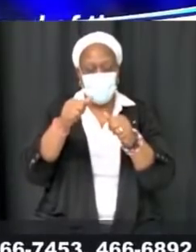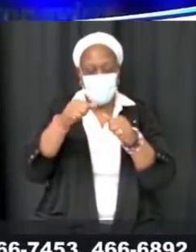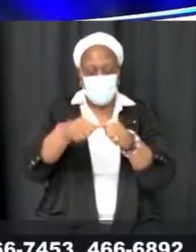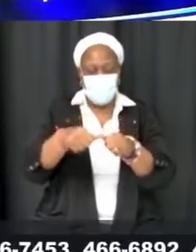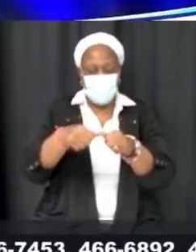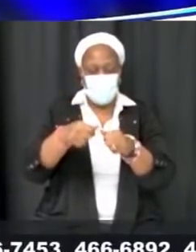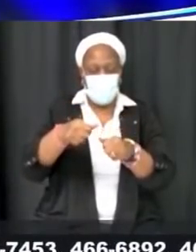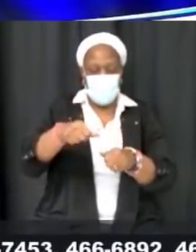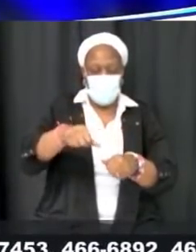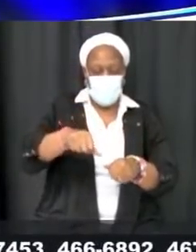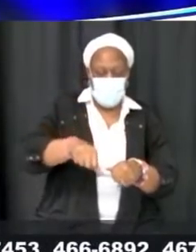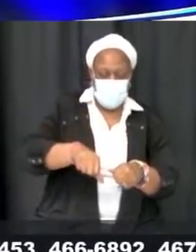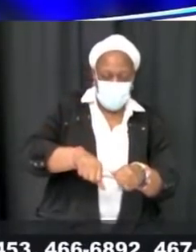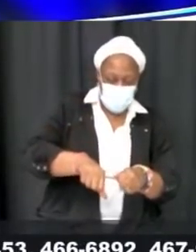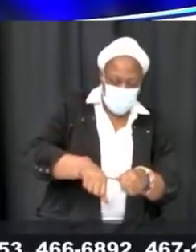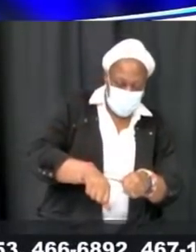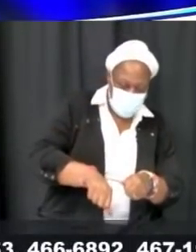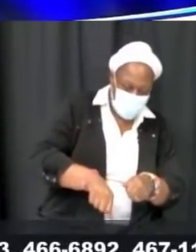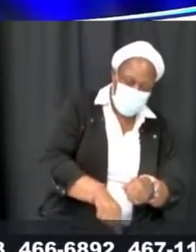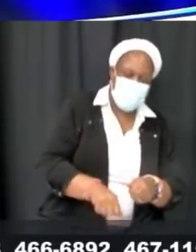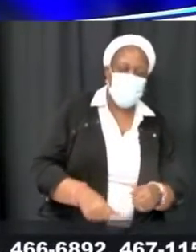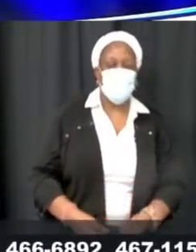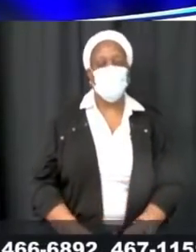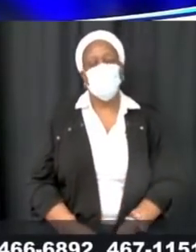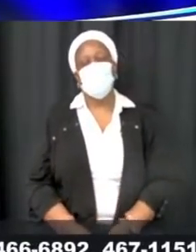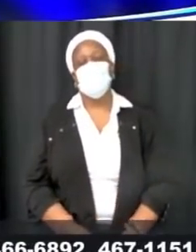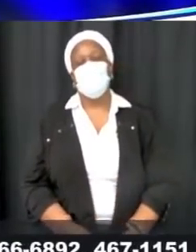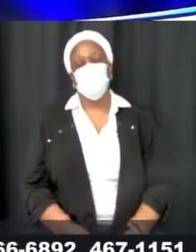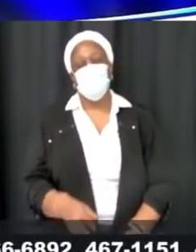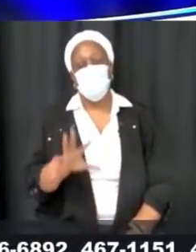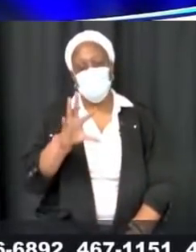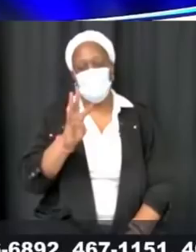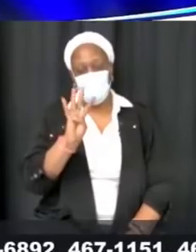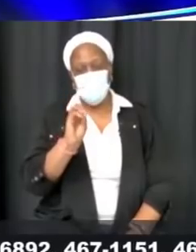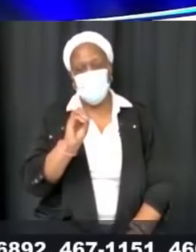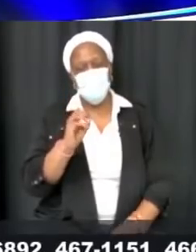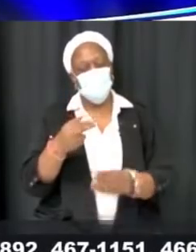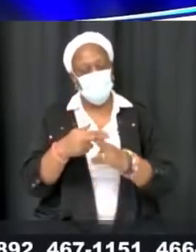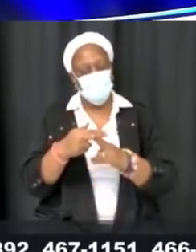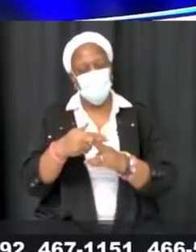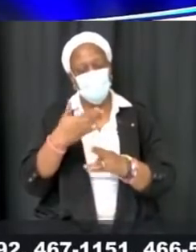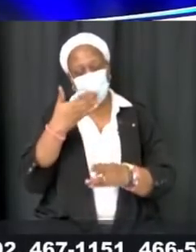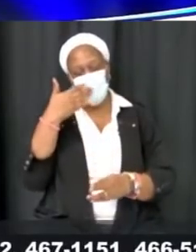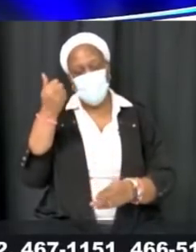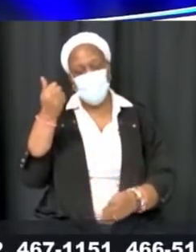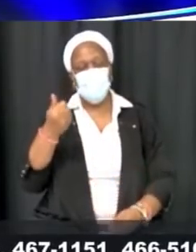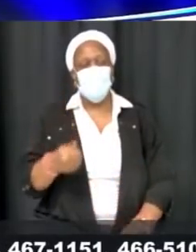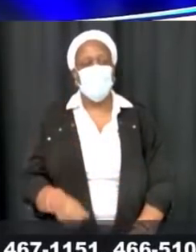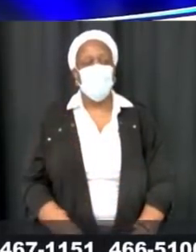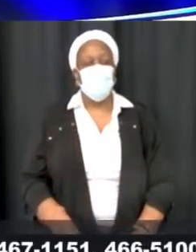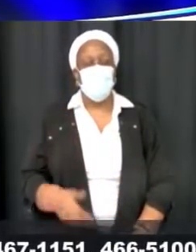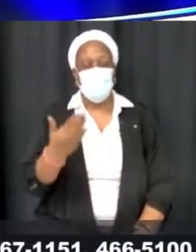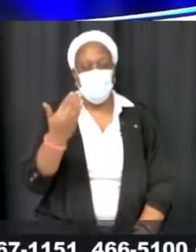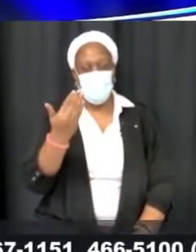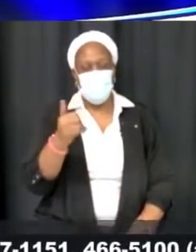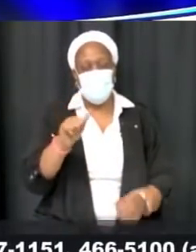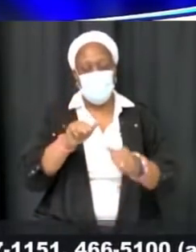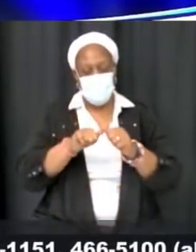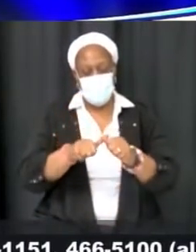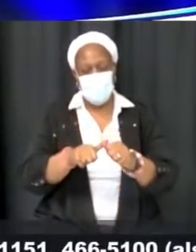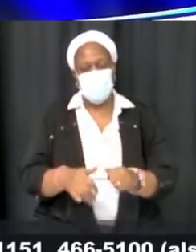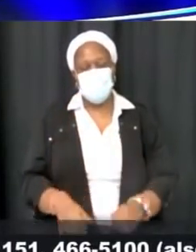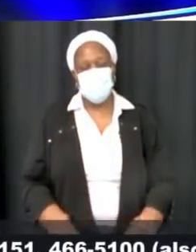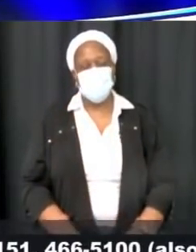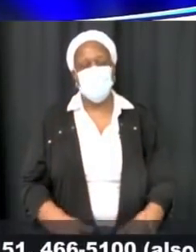down. I want to say that there's absolutely no reason for